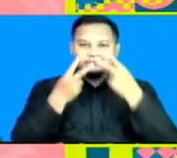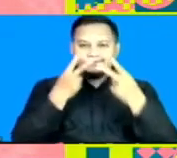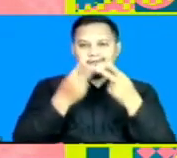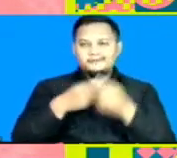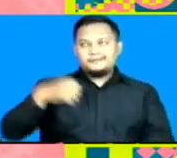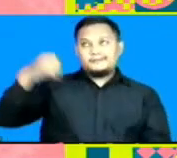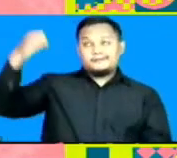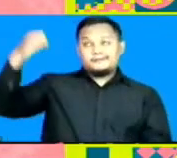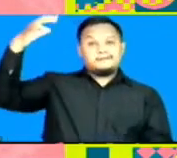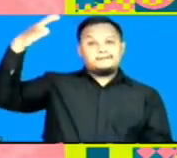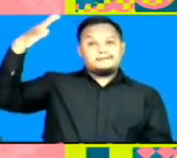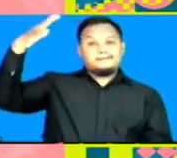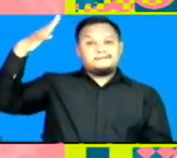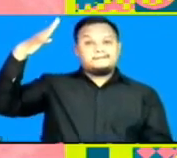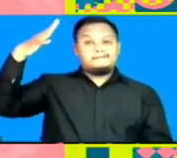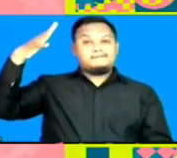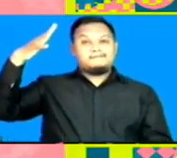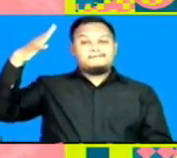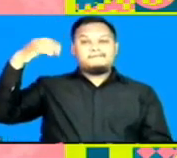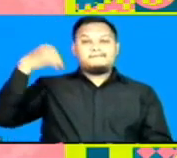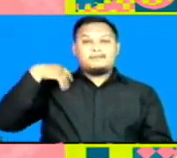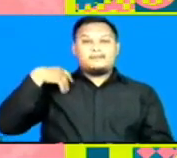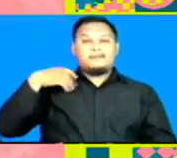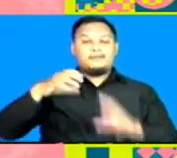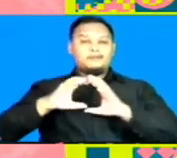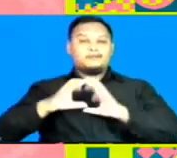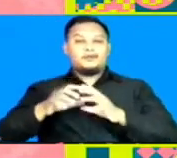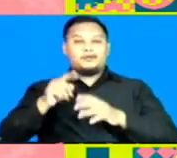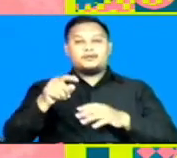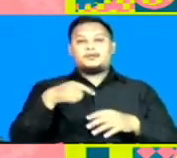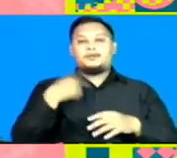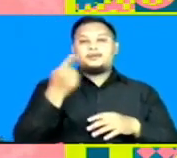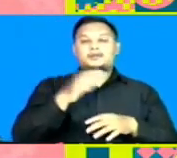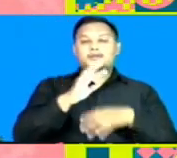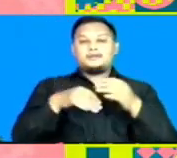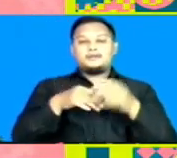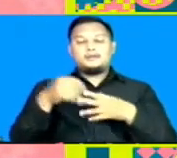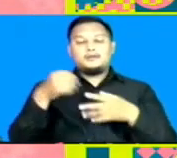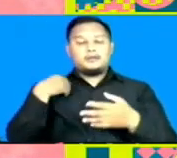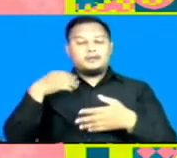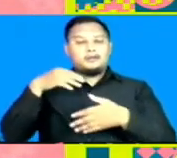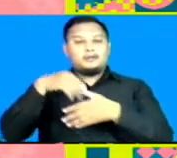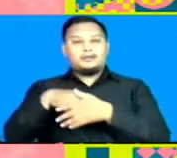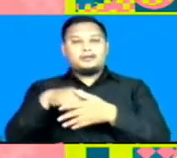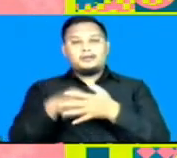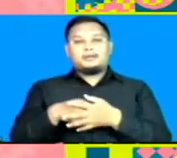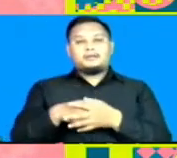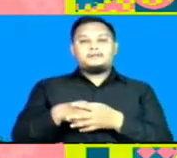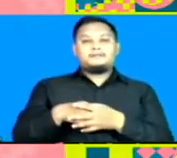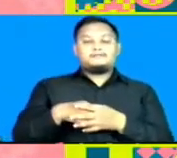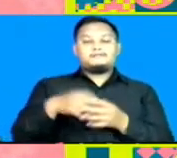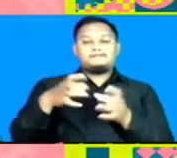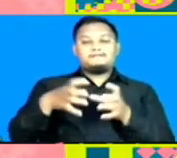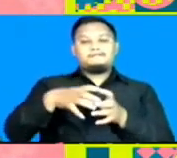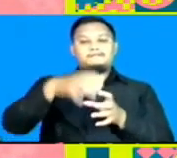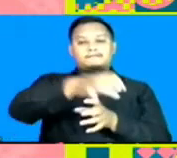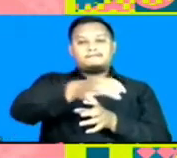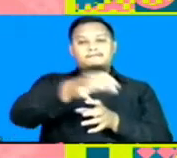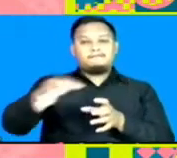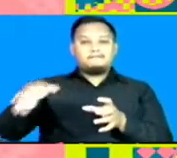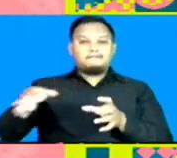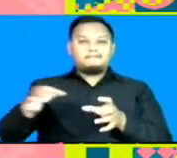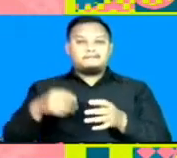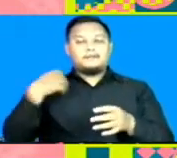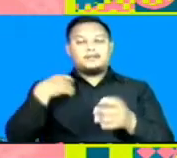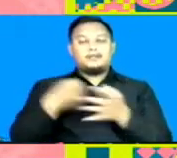values, and common values, shared values, values of humanity beyond any particular religion or culture. And I think we can do it.